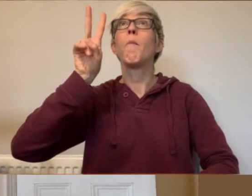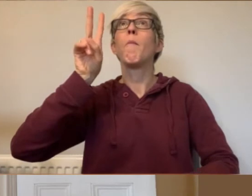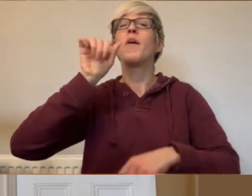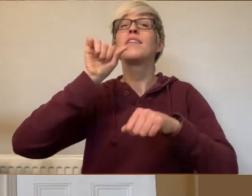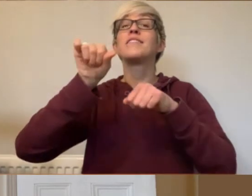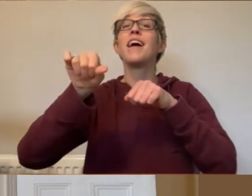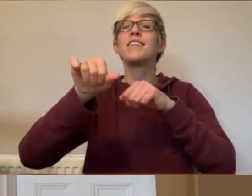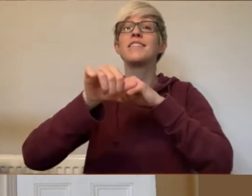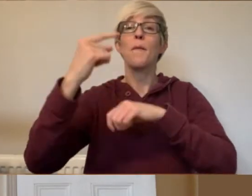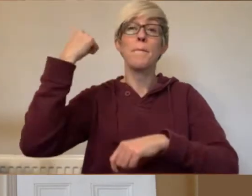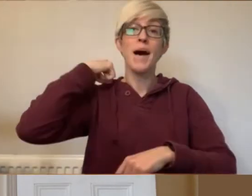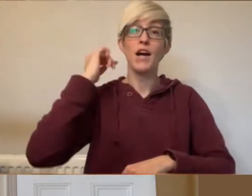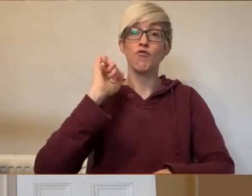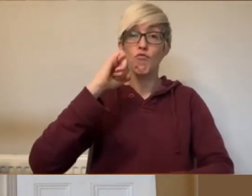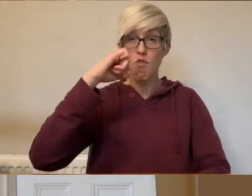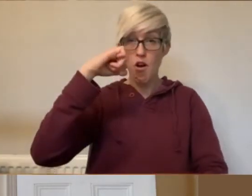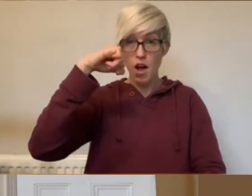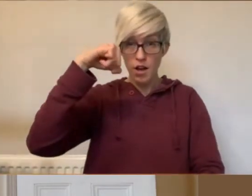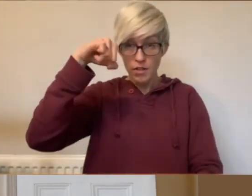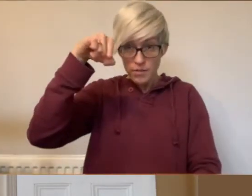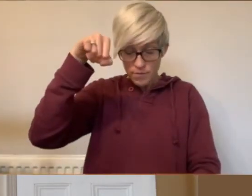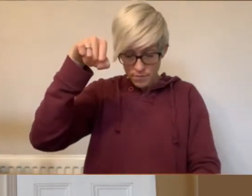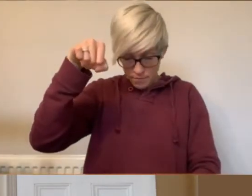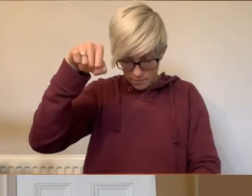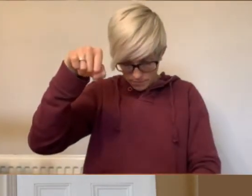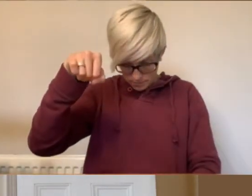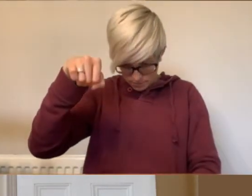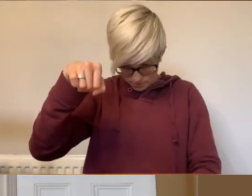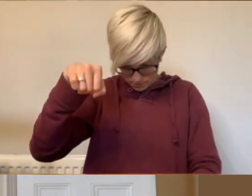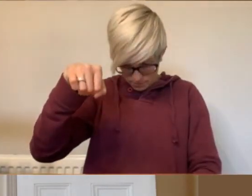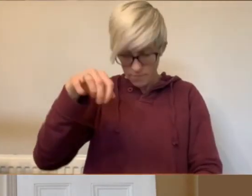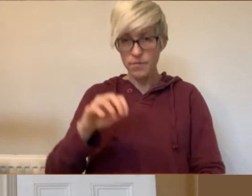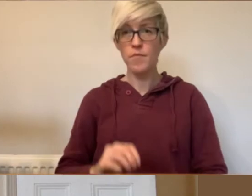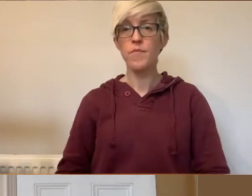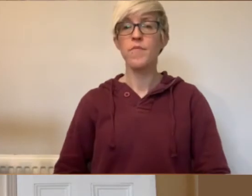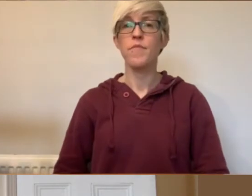and then we have rounding the back and looking through our legs.